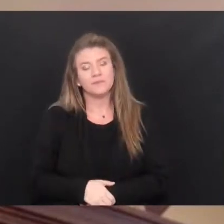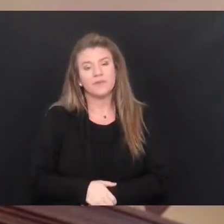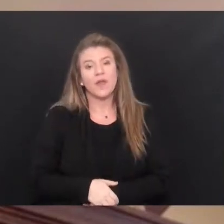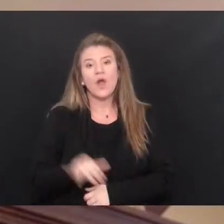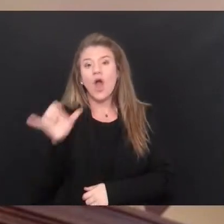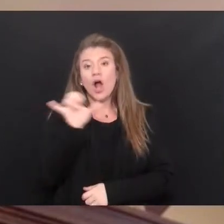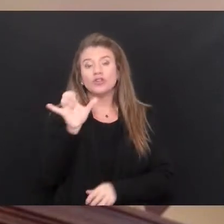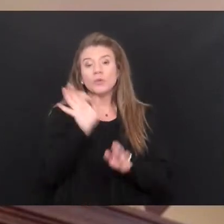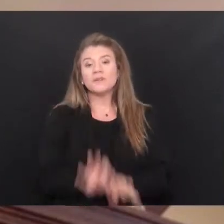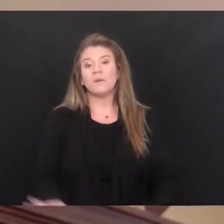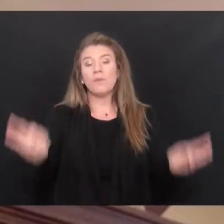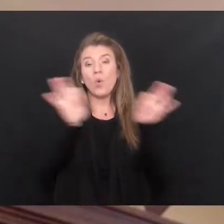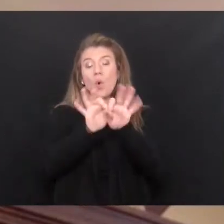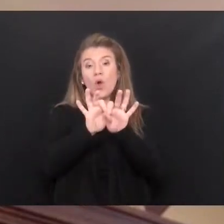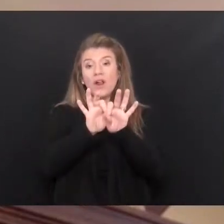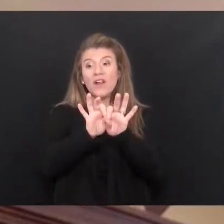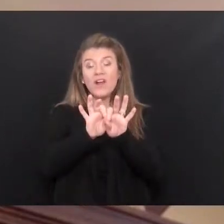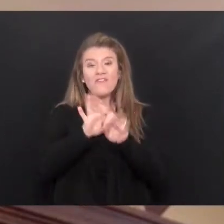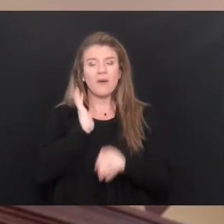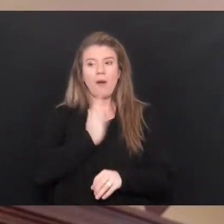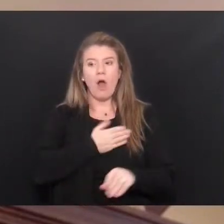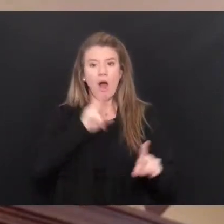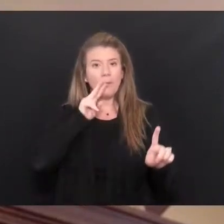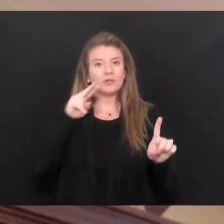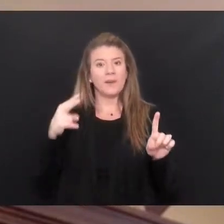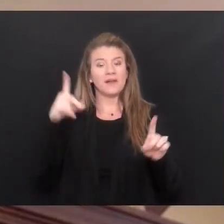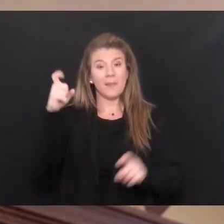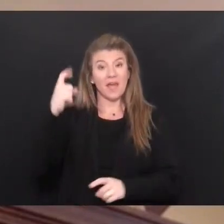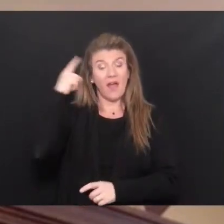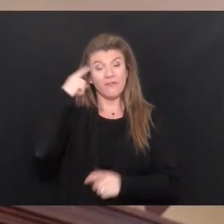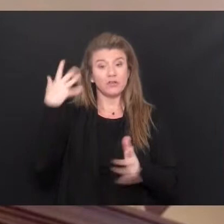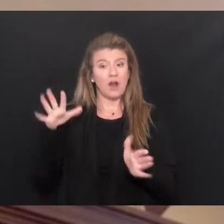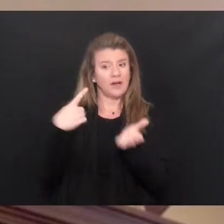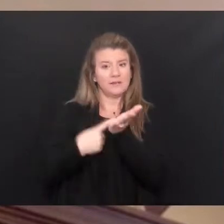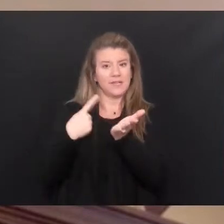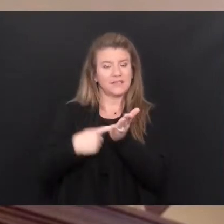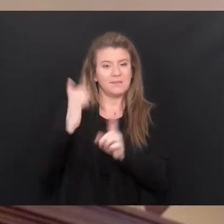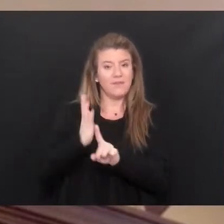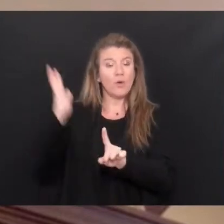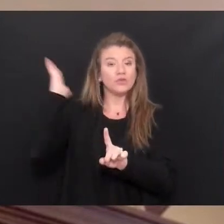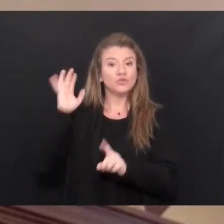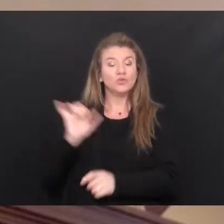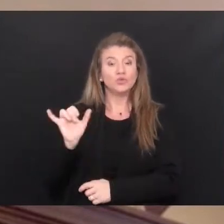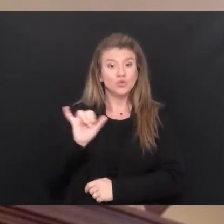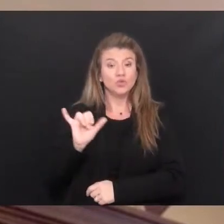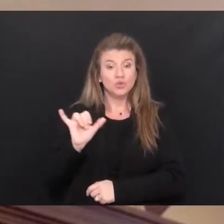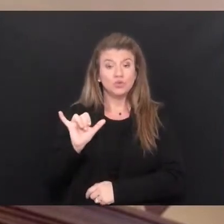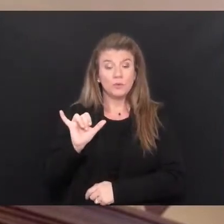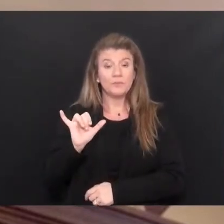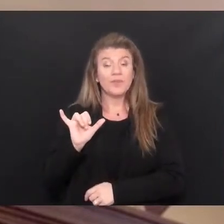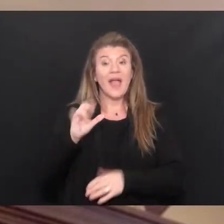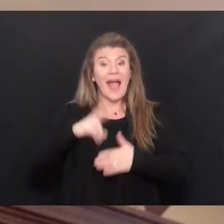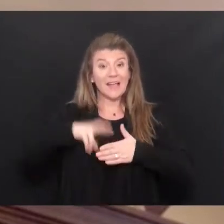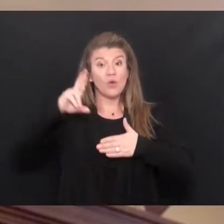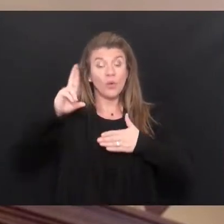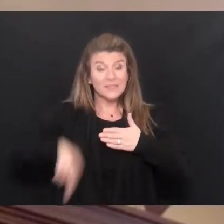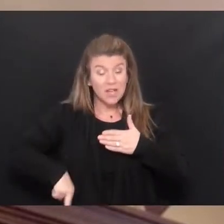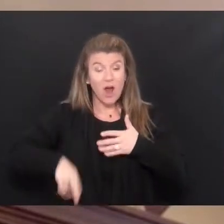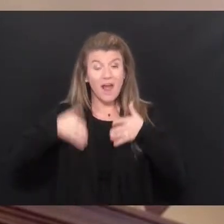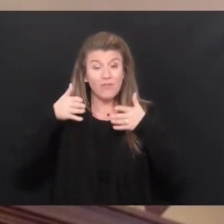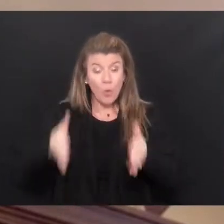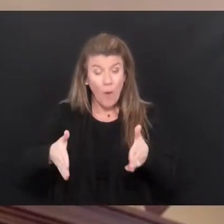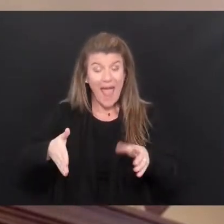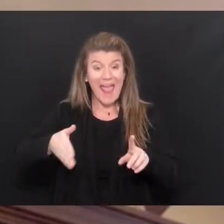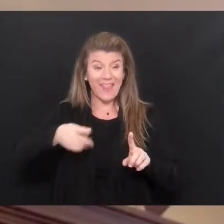is important for us from a state perspective, and the governor's talked about this before, as a result of the way we,